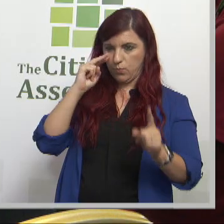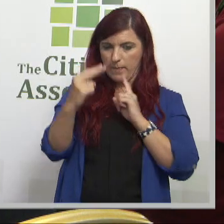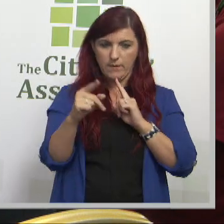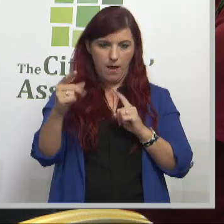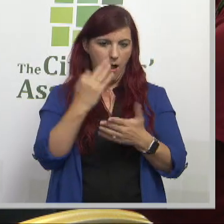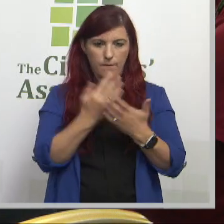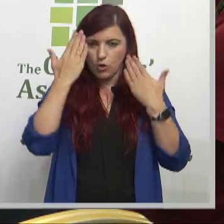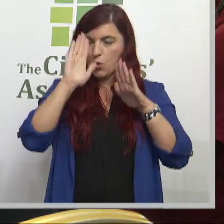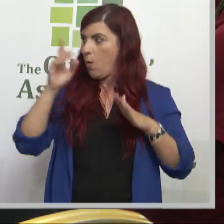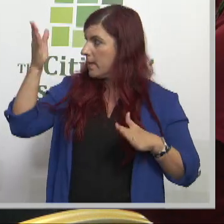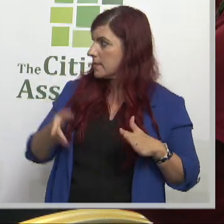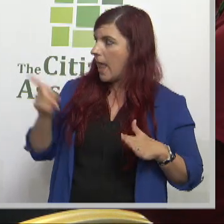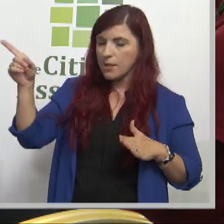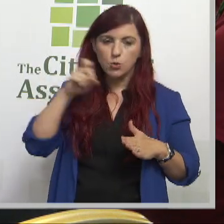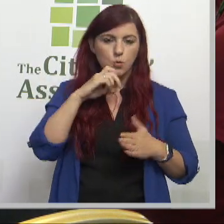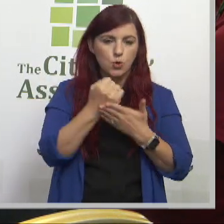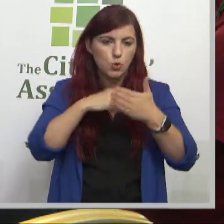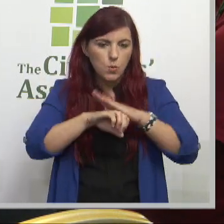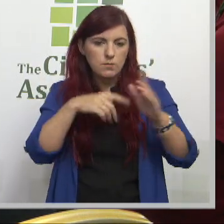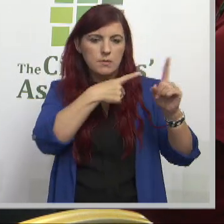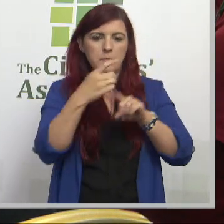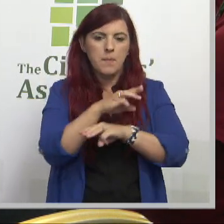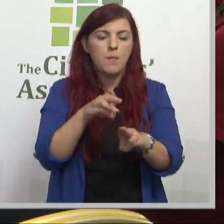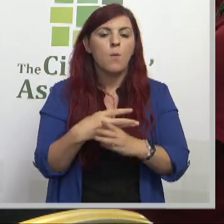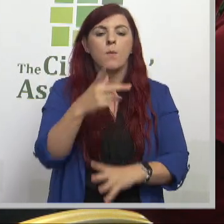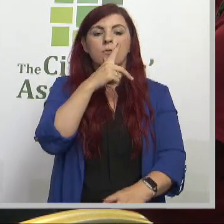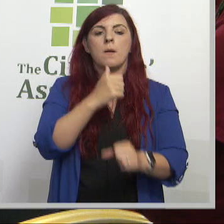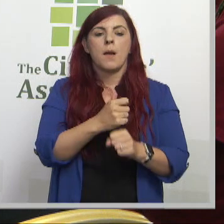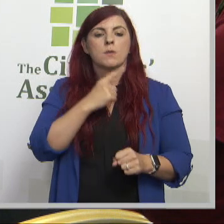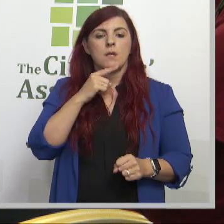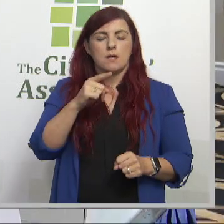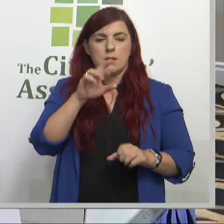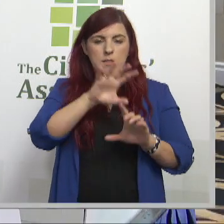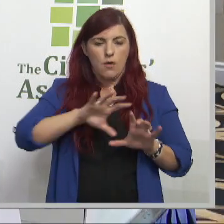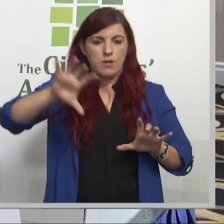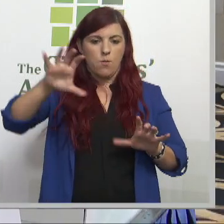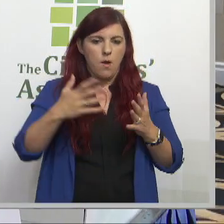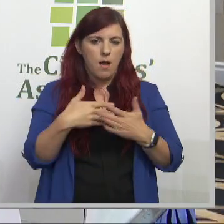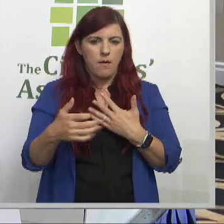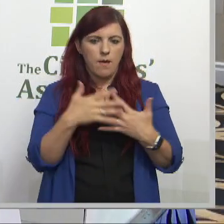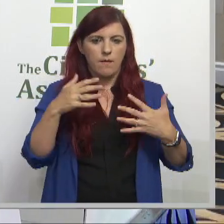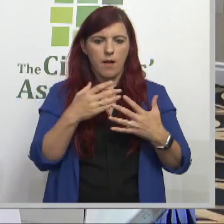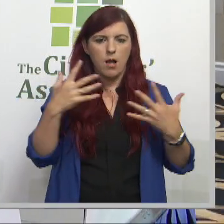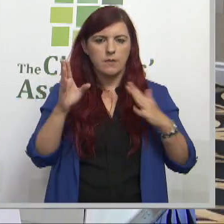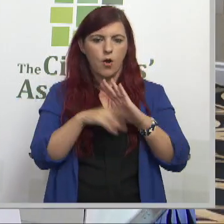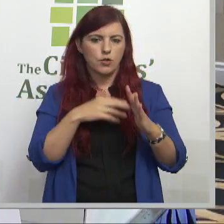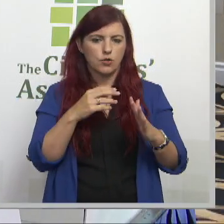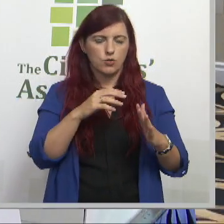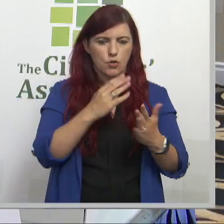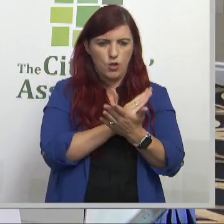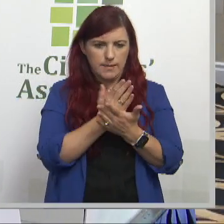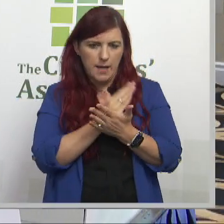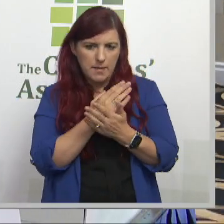this to students and to other people. When we're talking about the debt ratio, there's a lot of uncertainty around how a debt ratio will pan